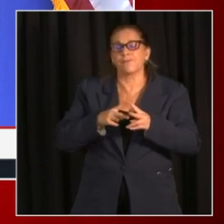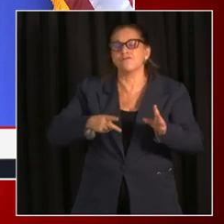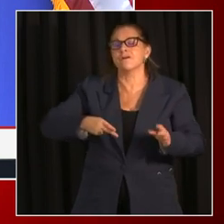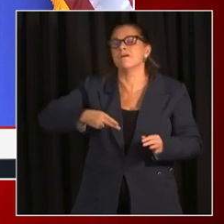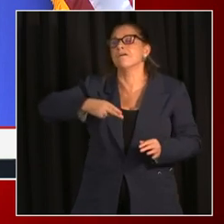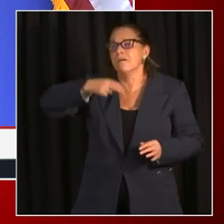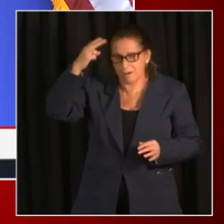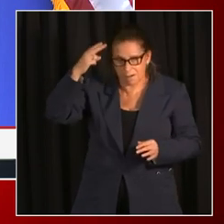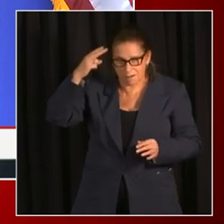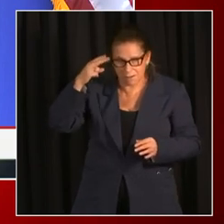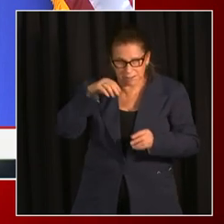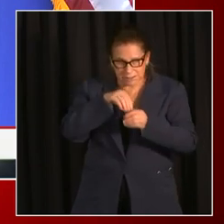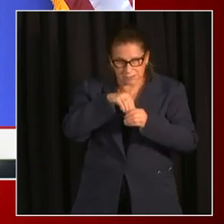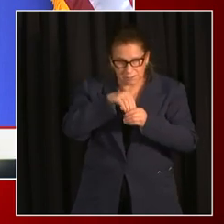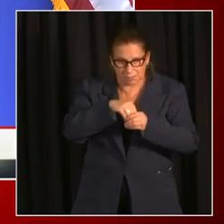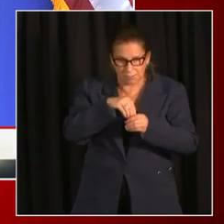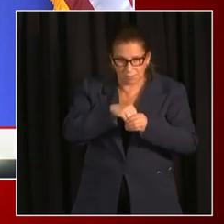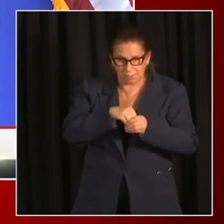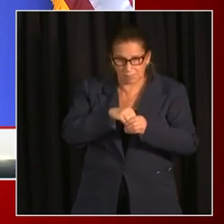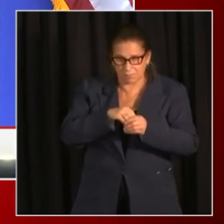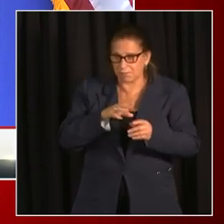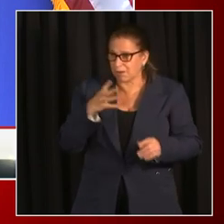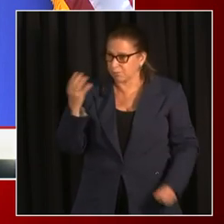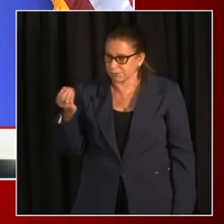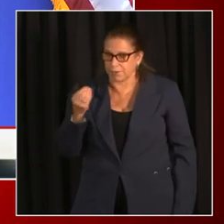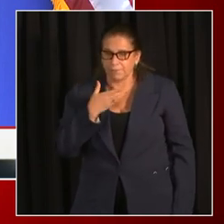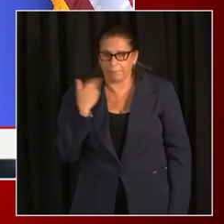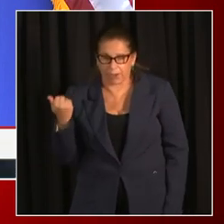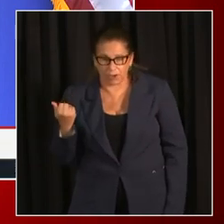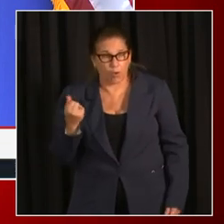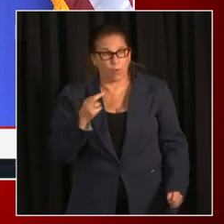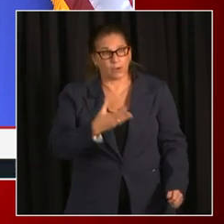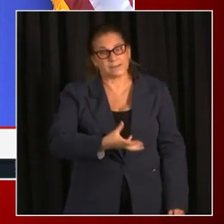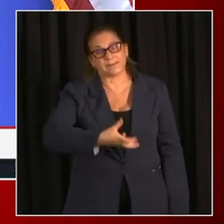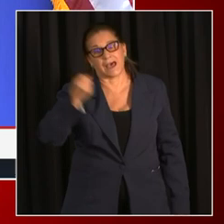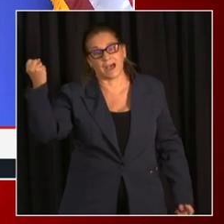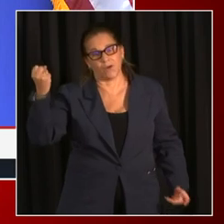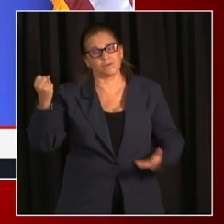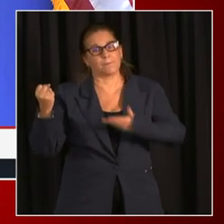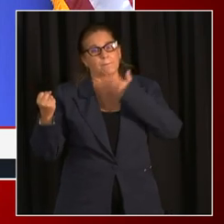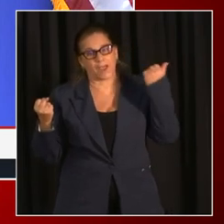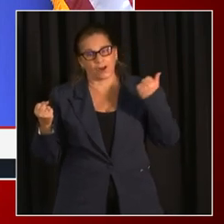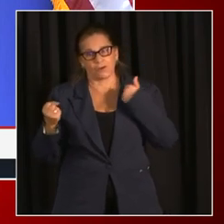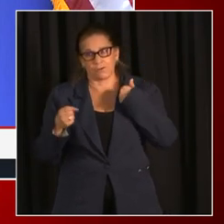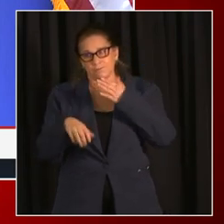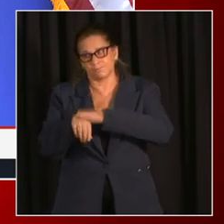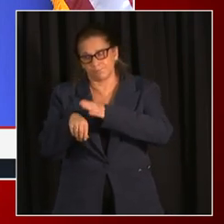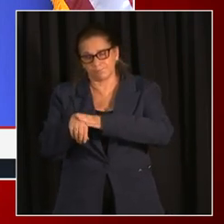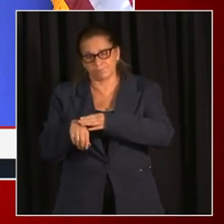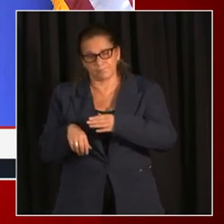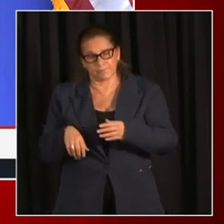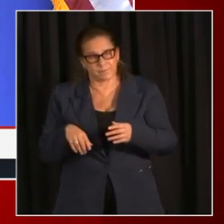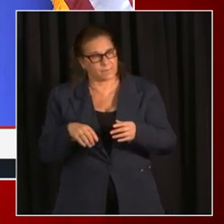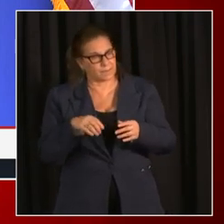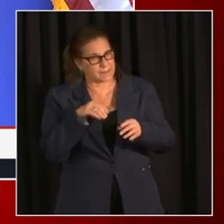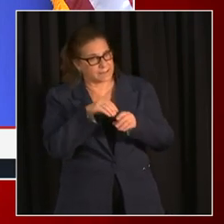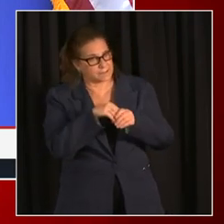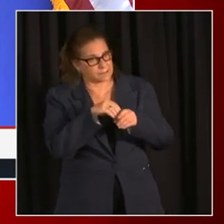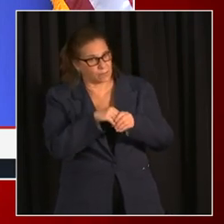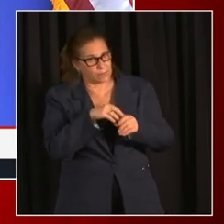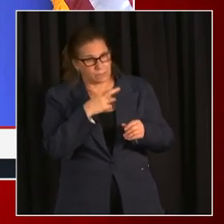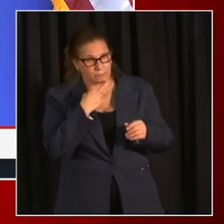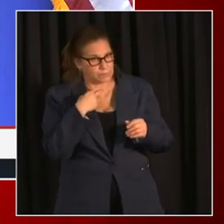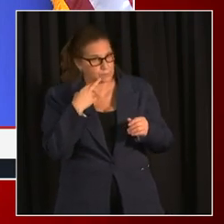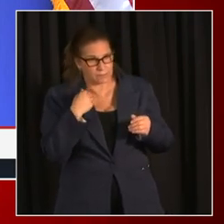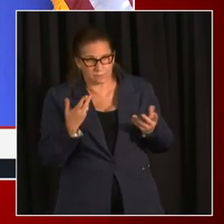as a function of Restaurant Week. If I just be clear, are you going to go indoor dining in the next 2 weeks? I have not indoor dined since